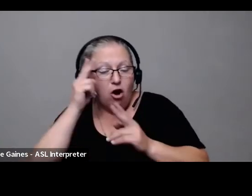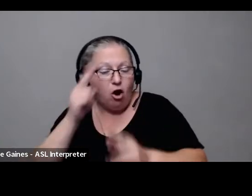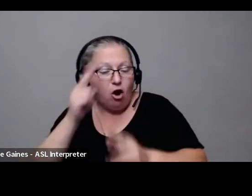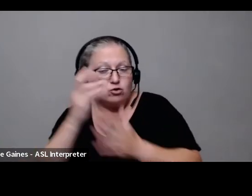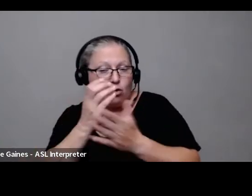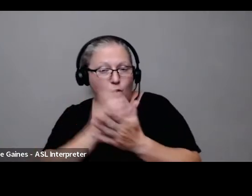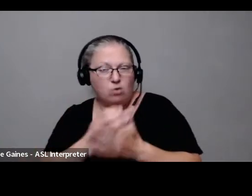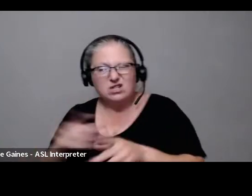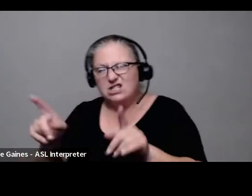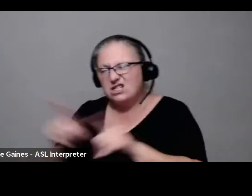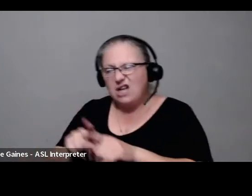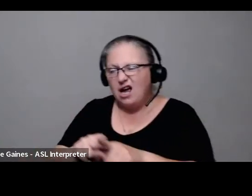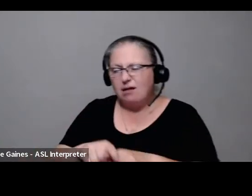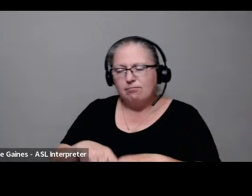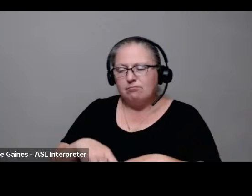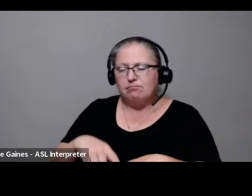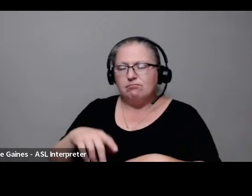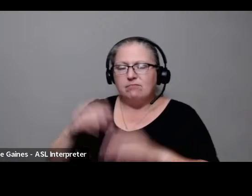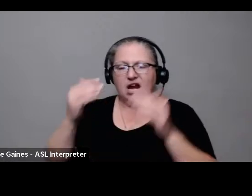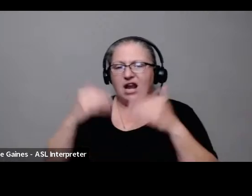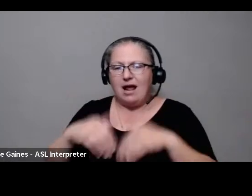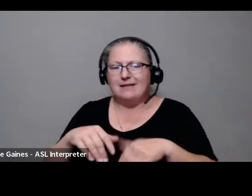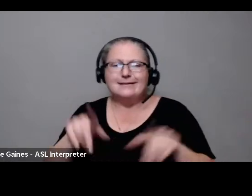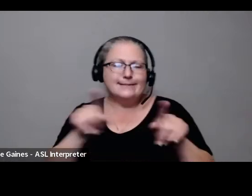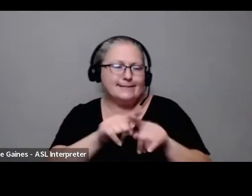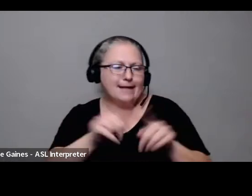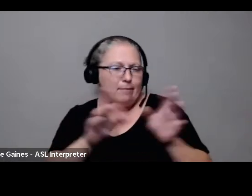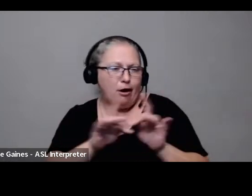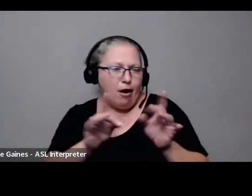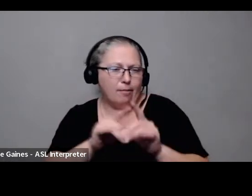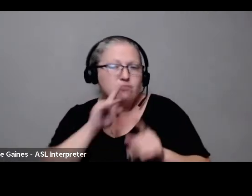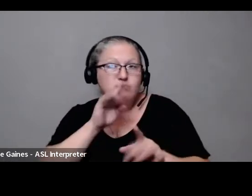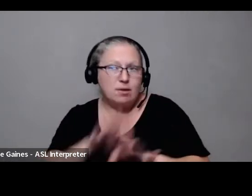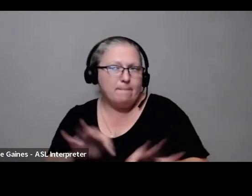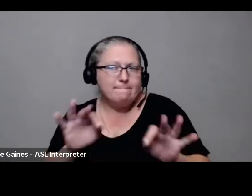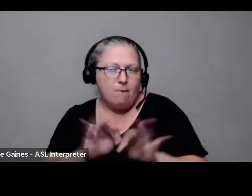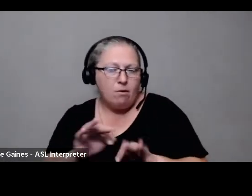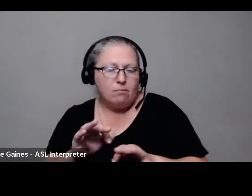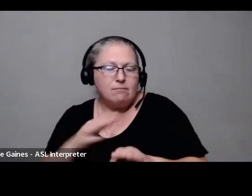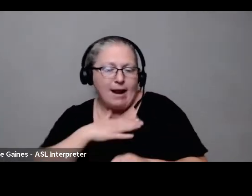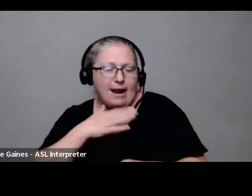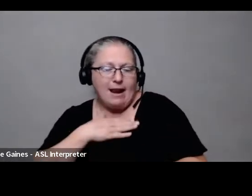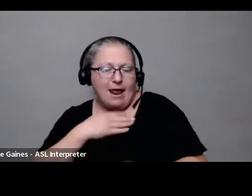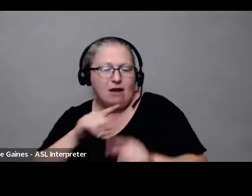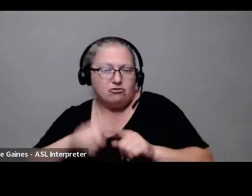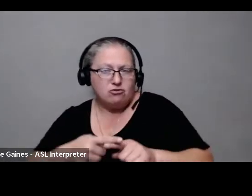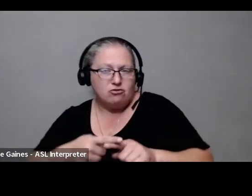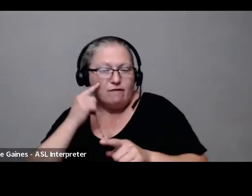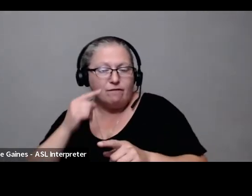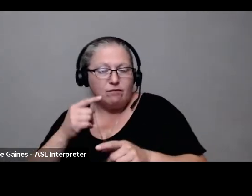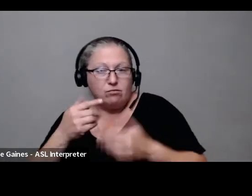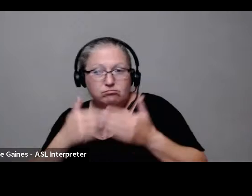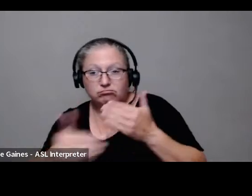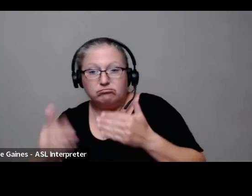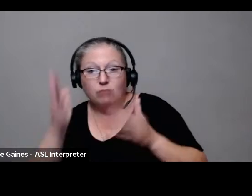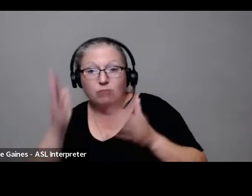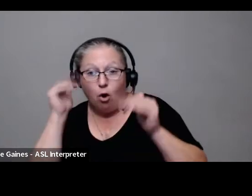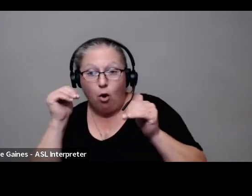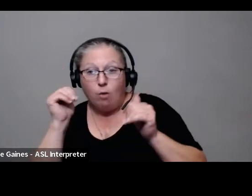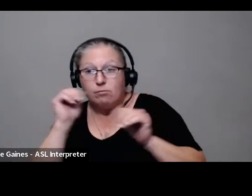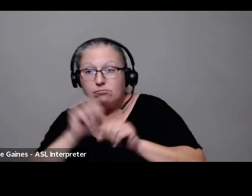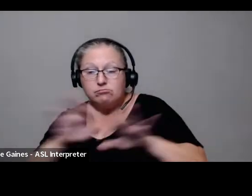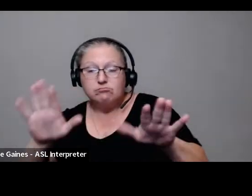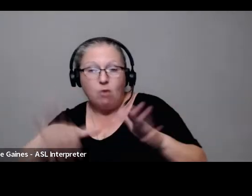Same song, second verse. And same comment from me that I think that this is really important and I'm glad that it's being rolled out as a pilot. Hopefully it'll be rolled out to all school